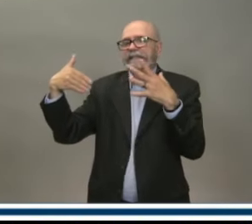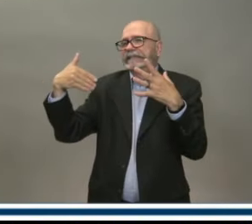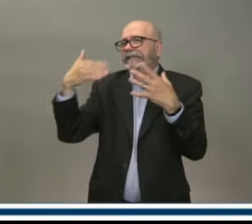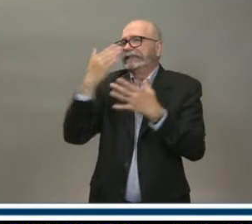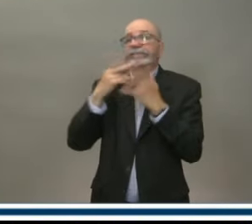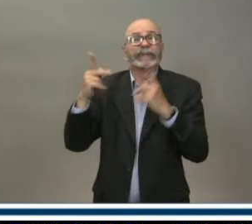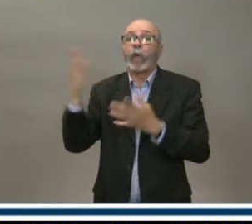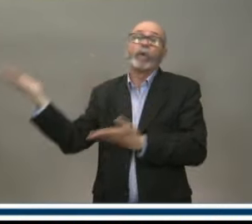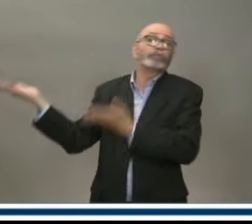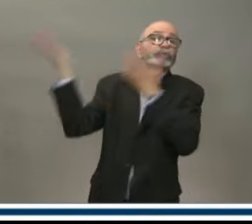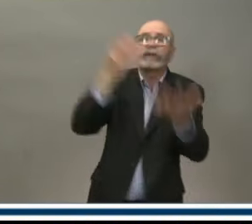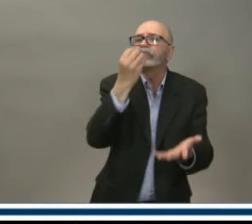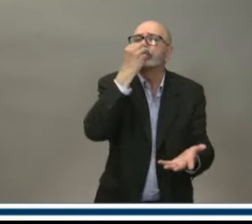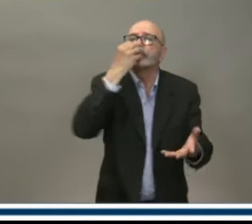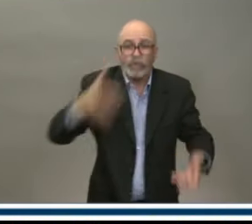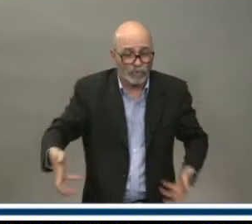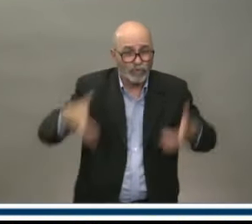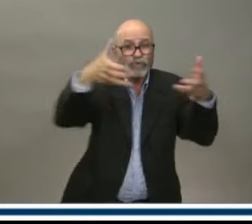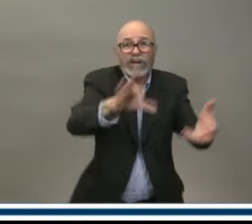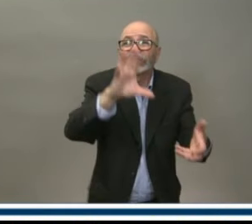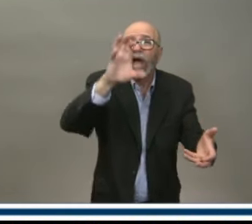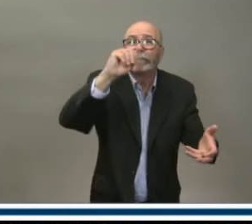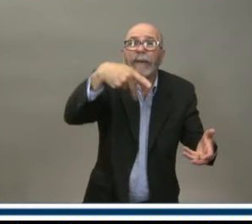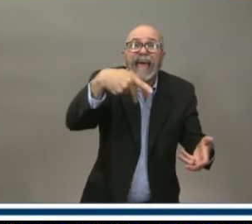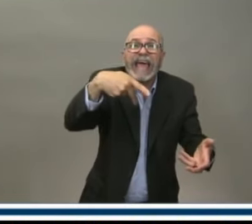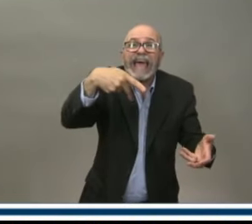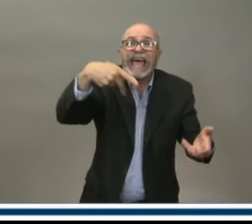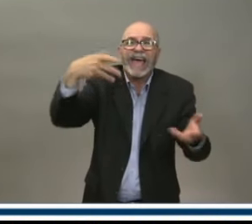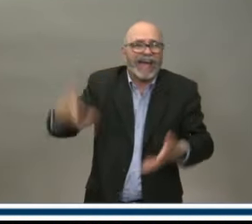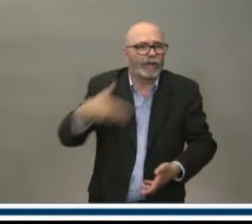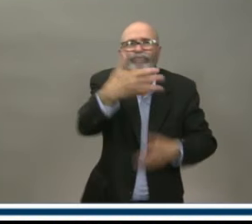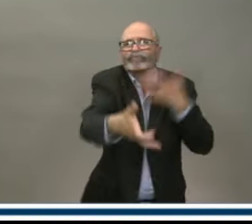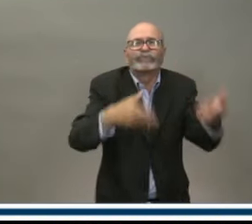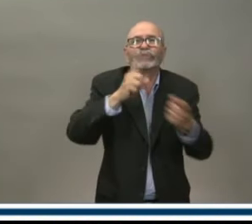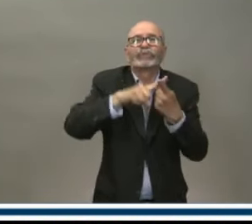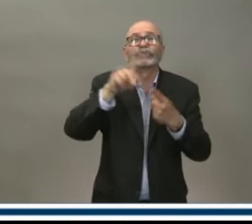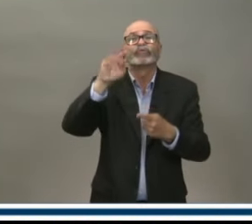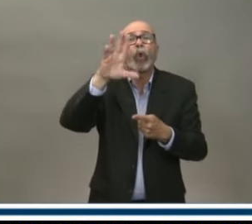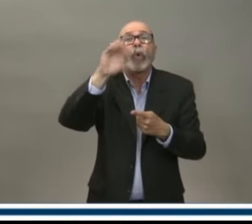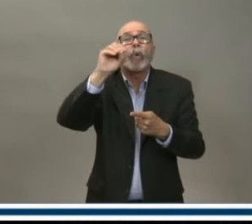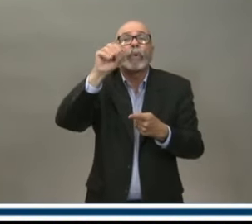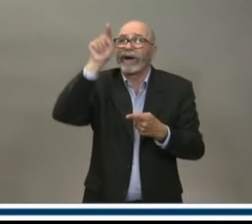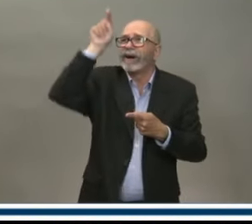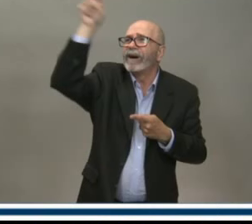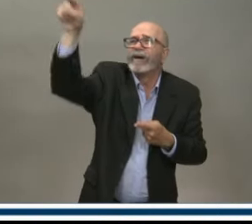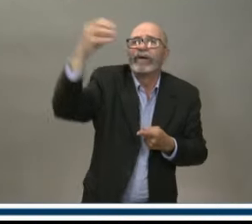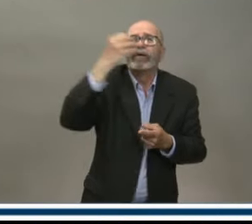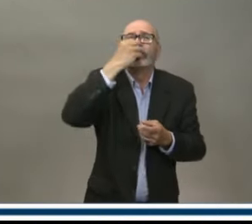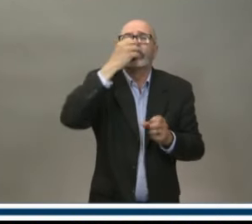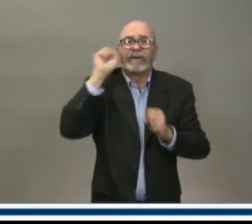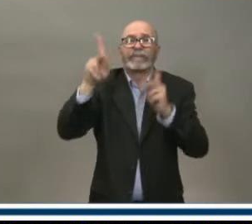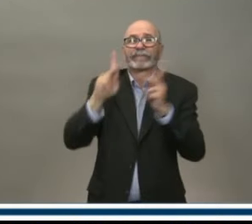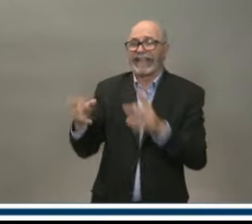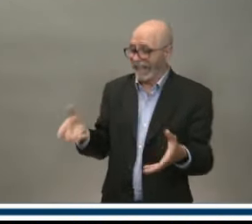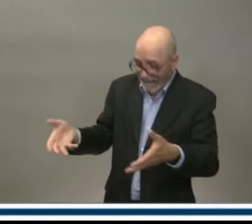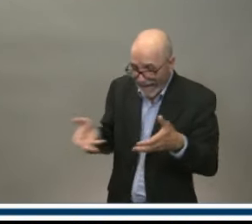our RCMP the detachment in Truro where people are working from.